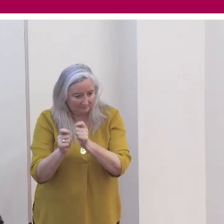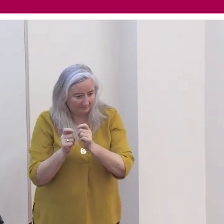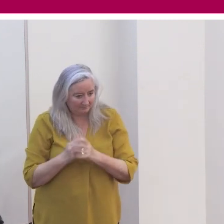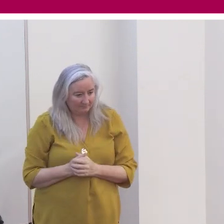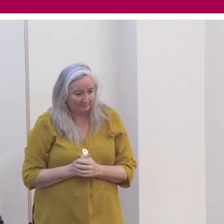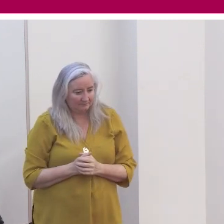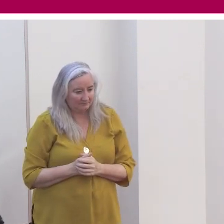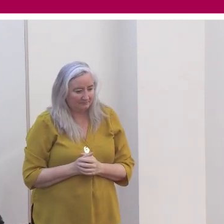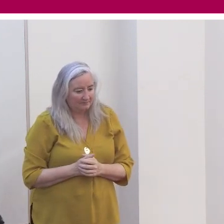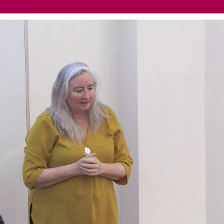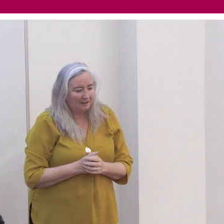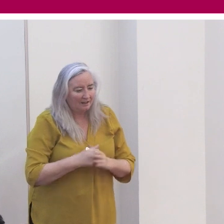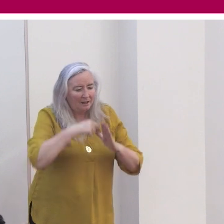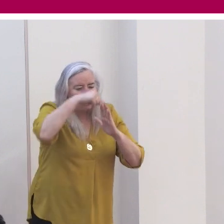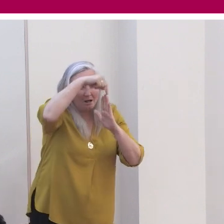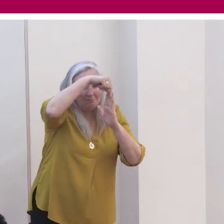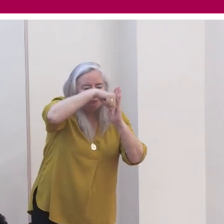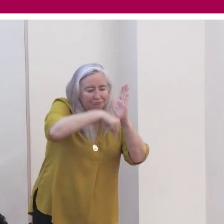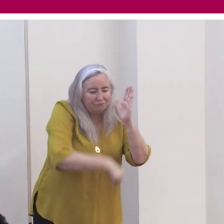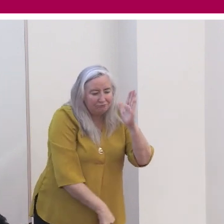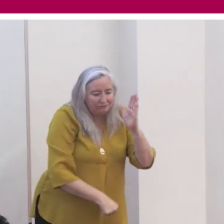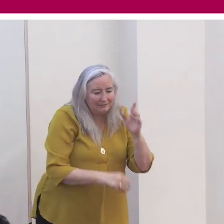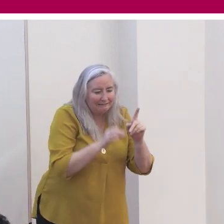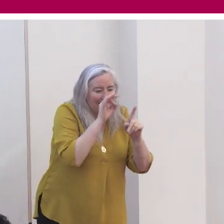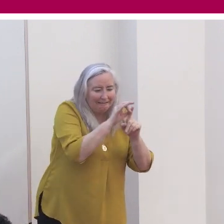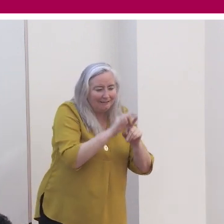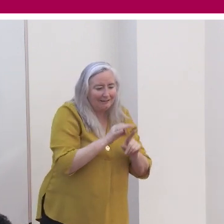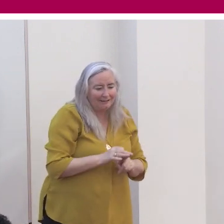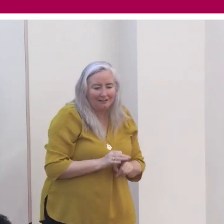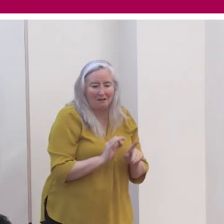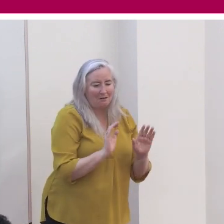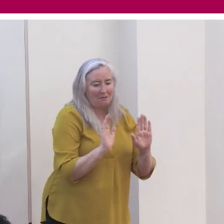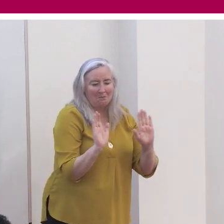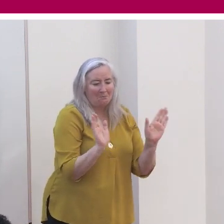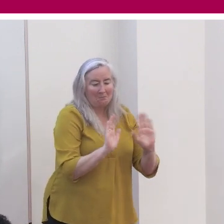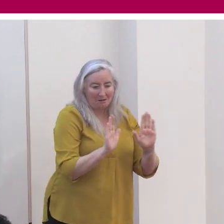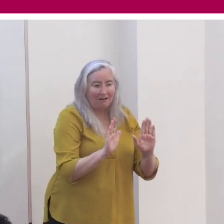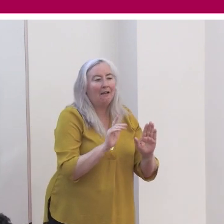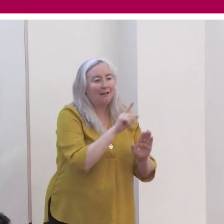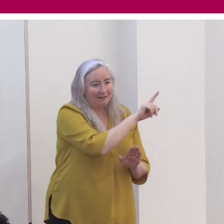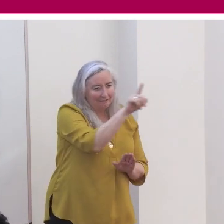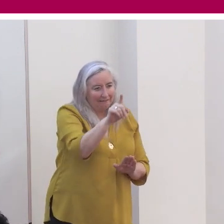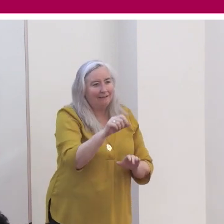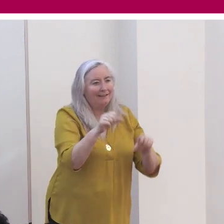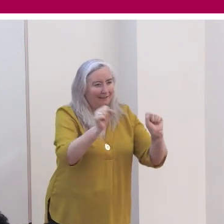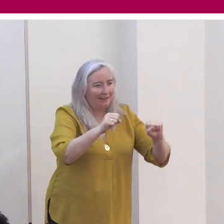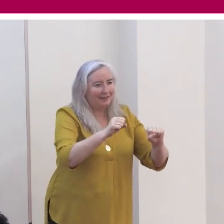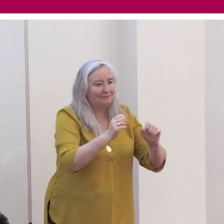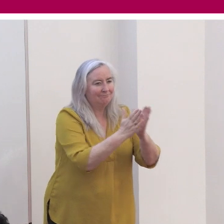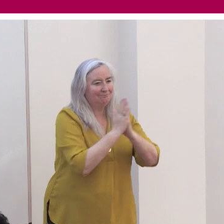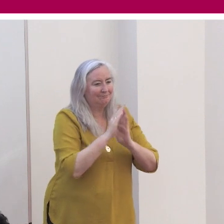of what access to justice means. I'll talk a little bit about what the